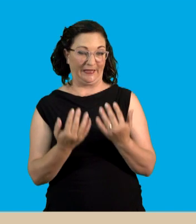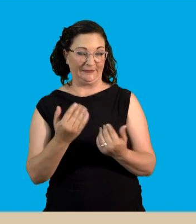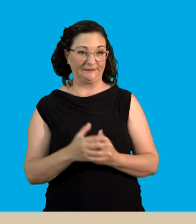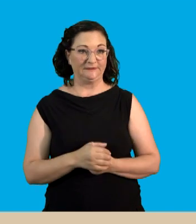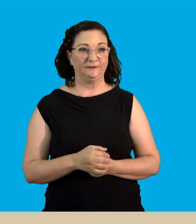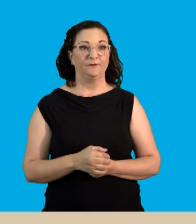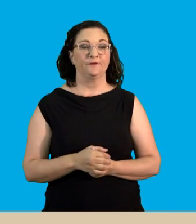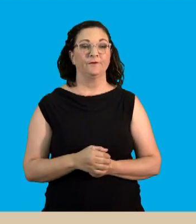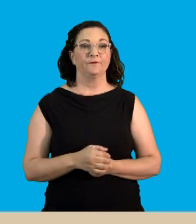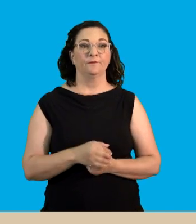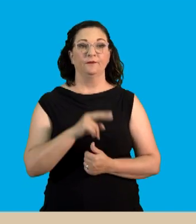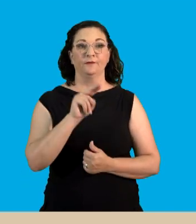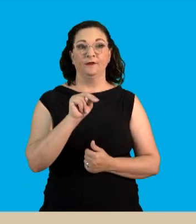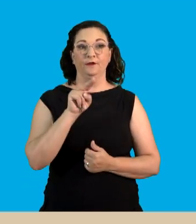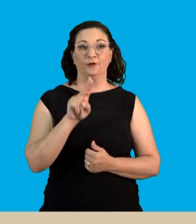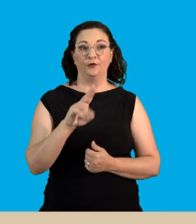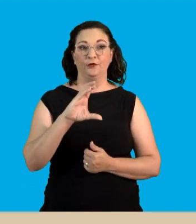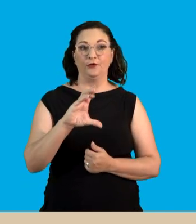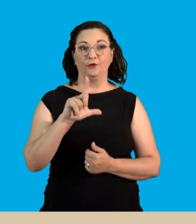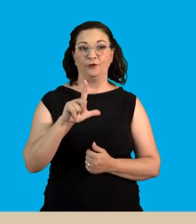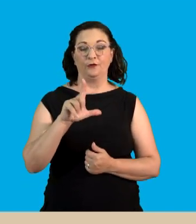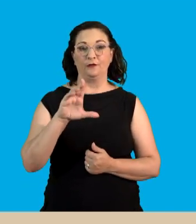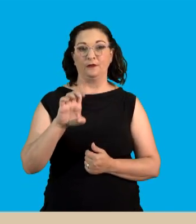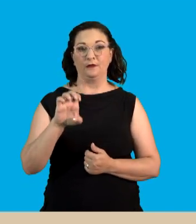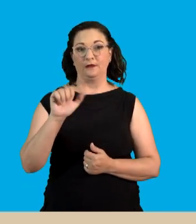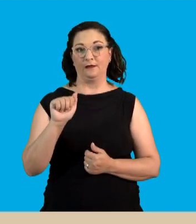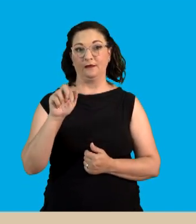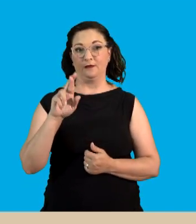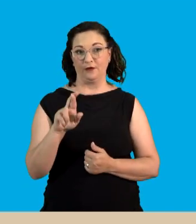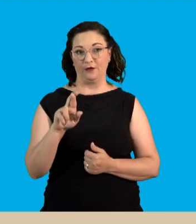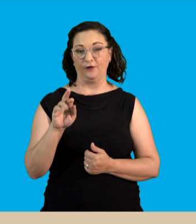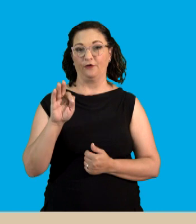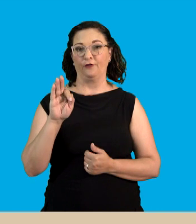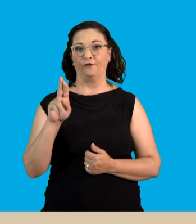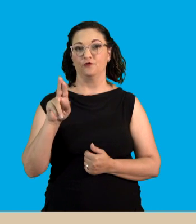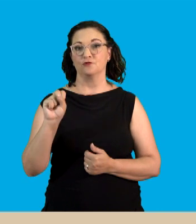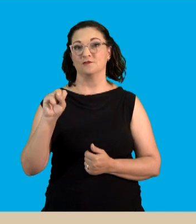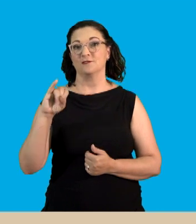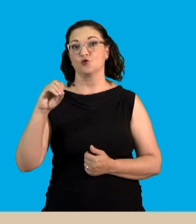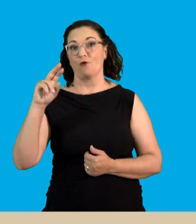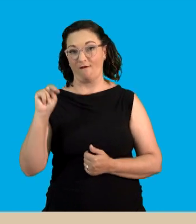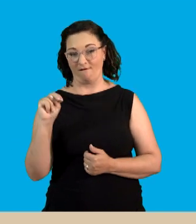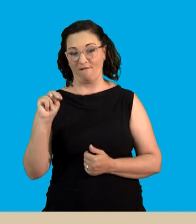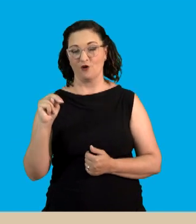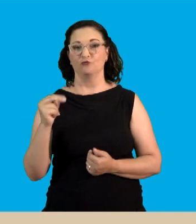is nuclear fusion reaction.